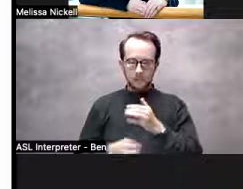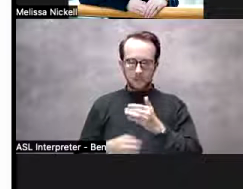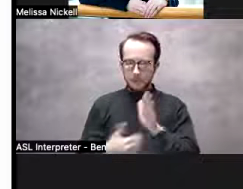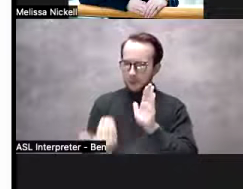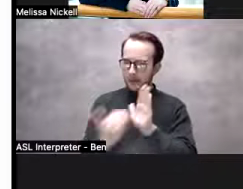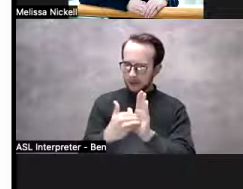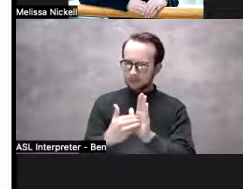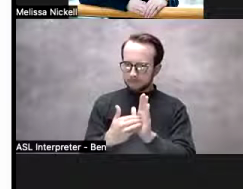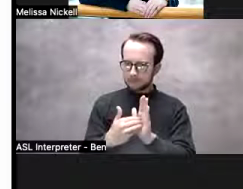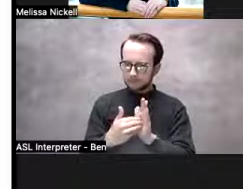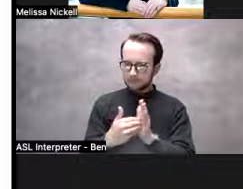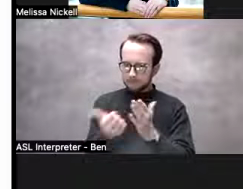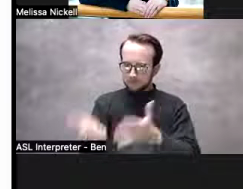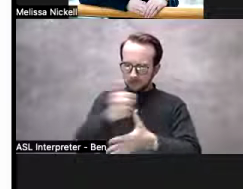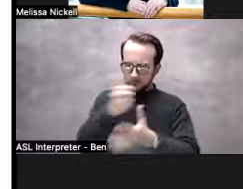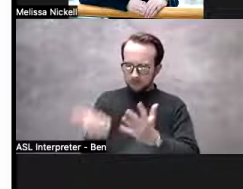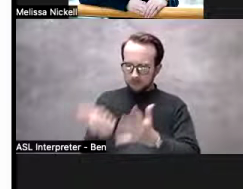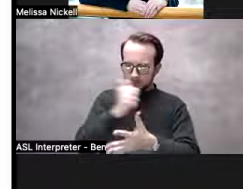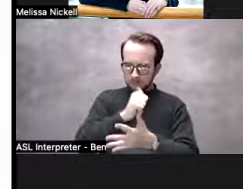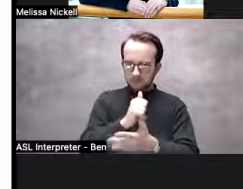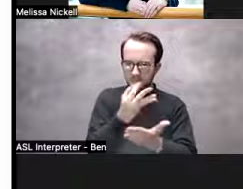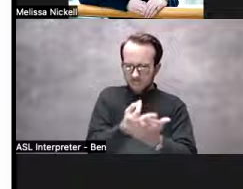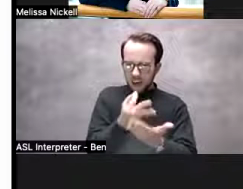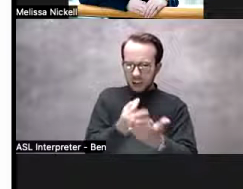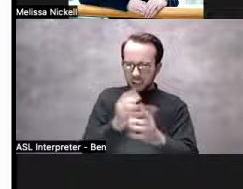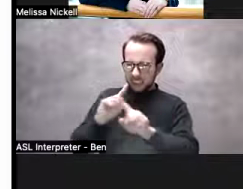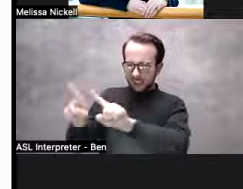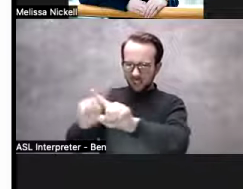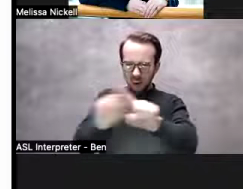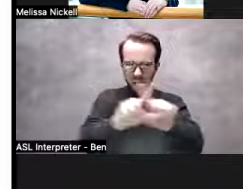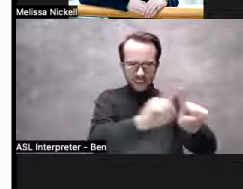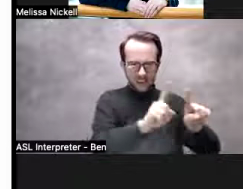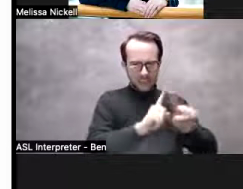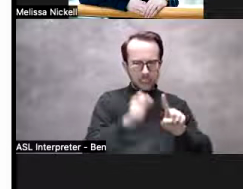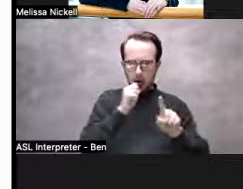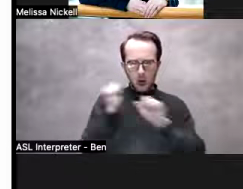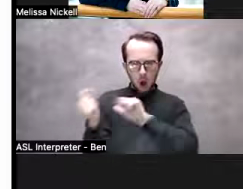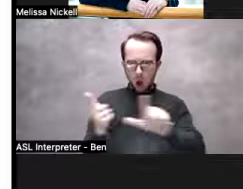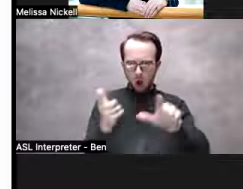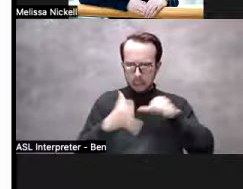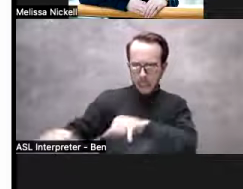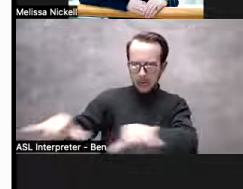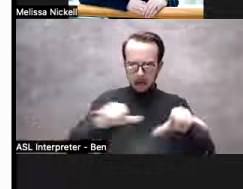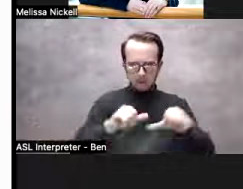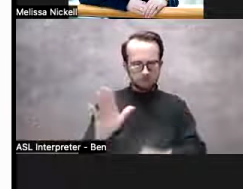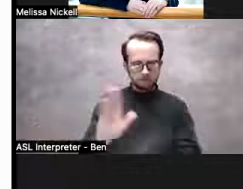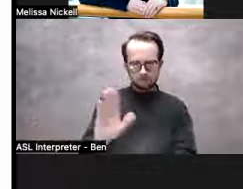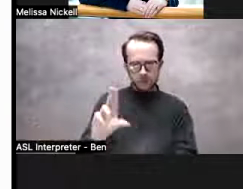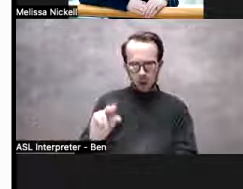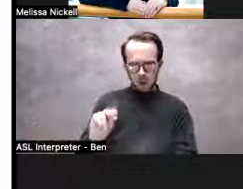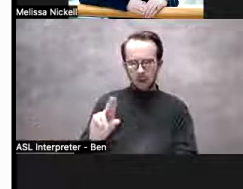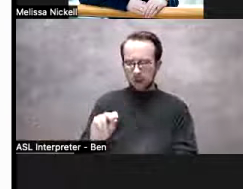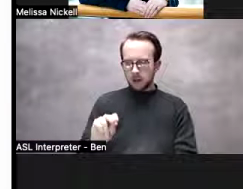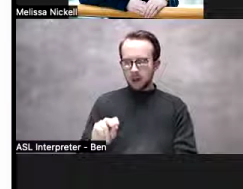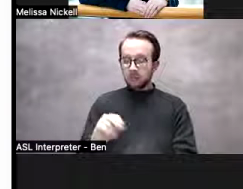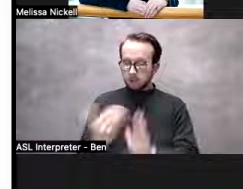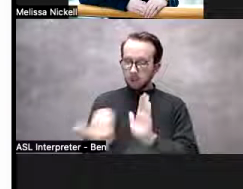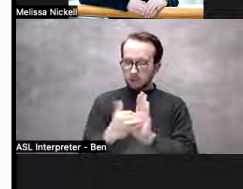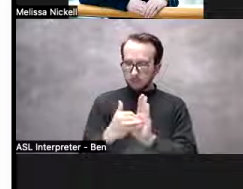prioritized funding varies from institute to institute. Okay, so there's not one size fits all. But the other thing is that the applications